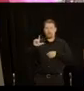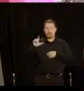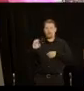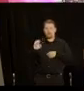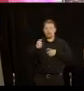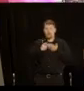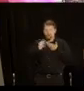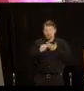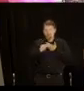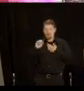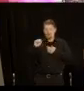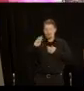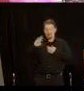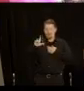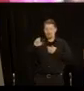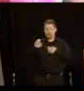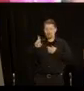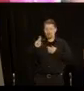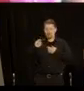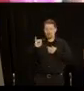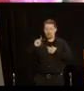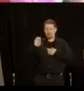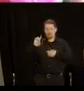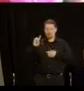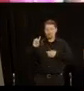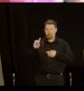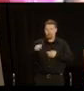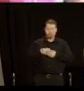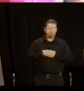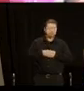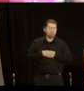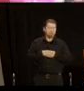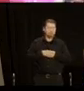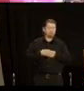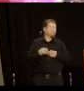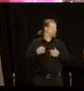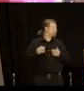United. And first of all, I know this is going to be a little bit of a downer, but Lori,